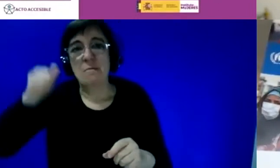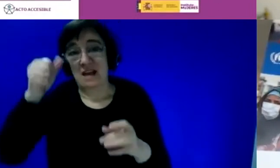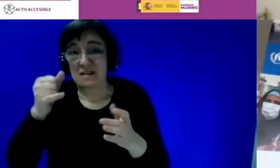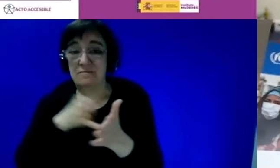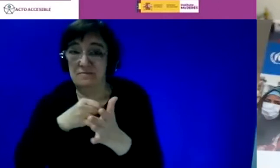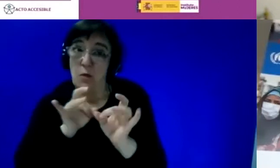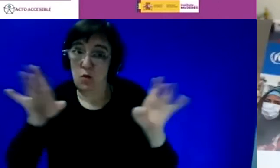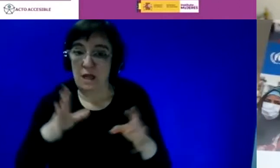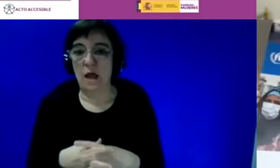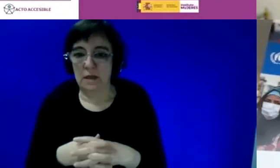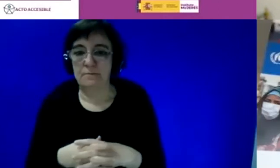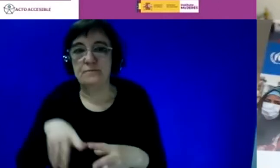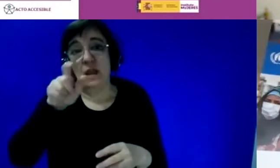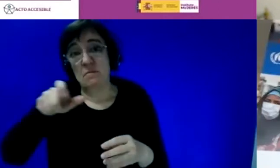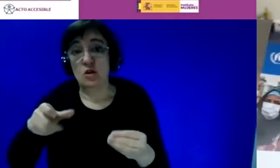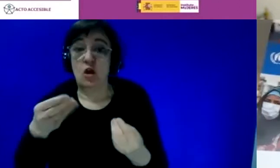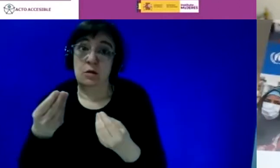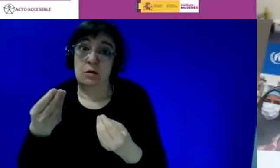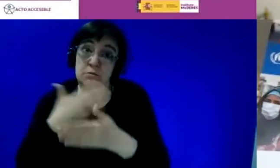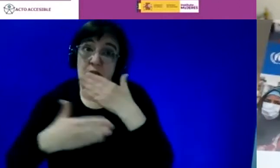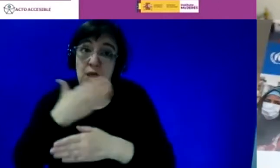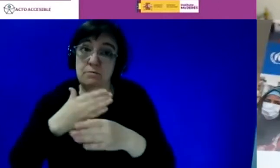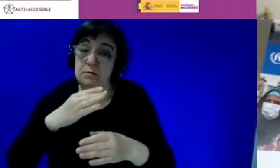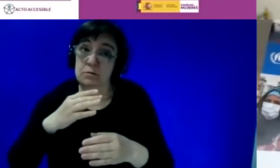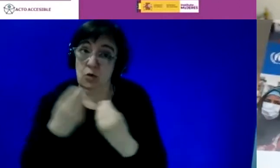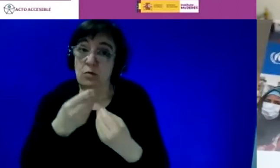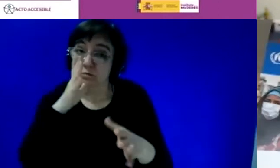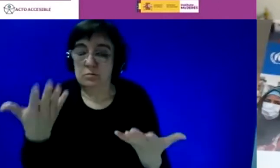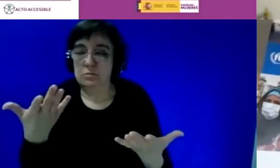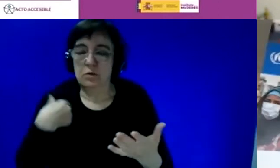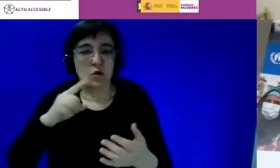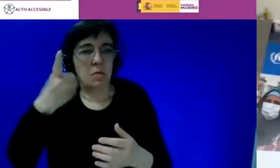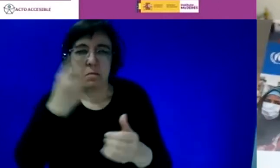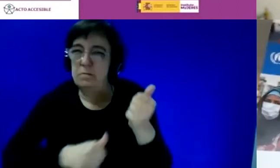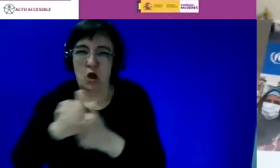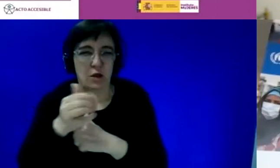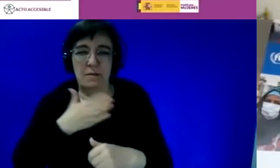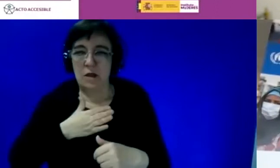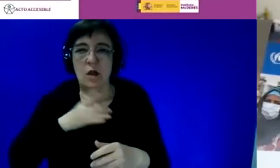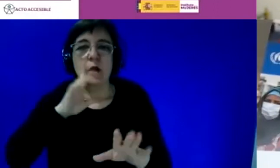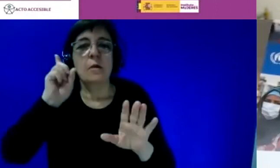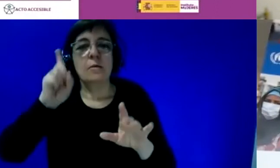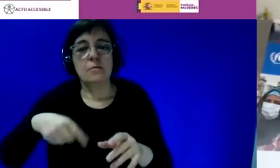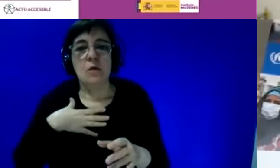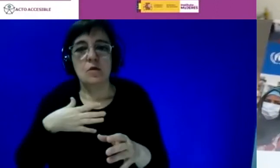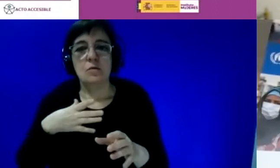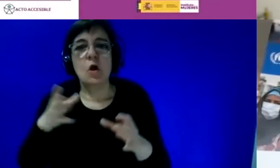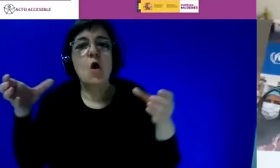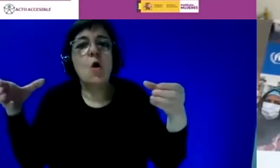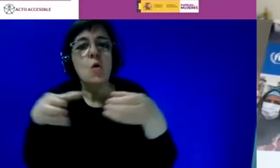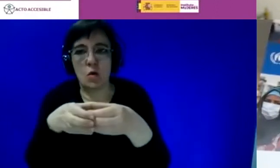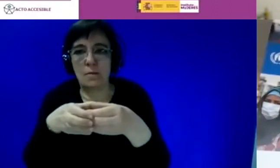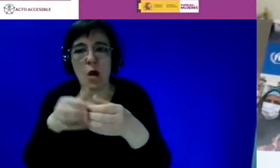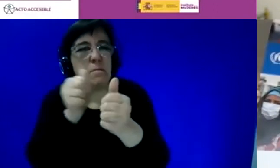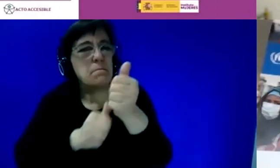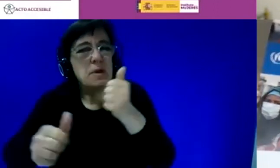a priority risk. And that is why they are a priority group for transfers